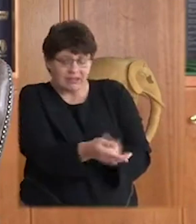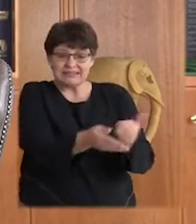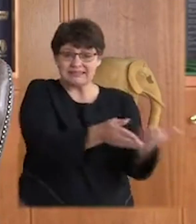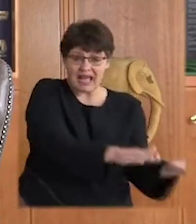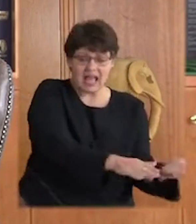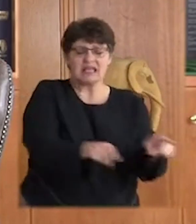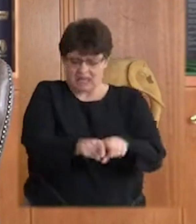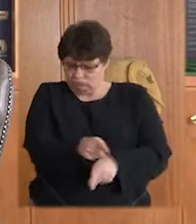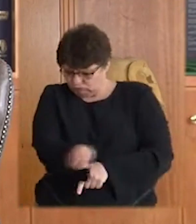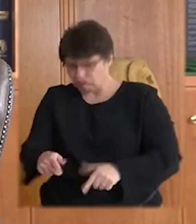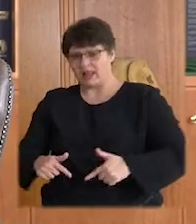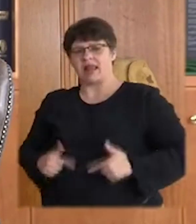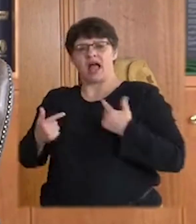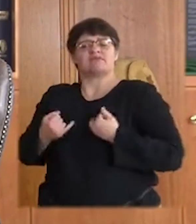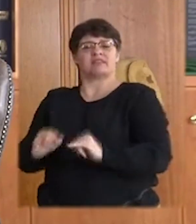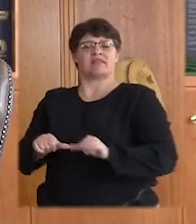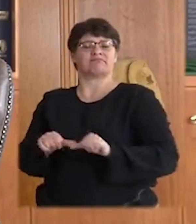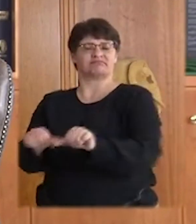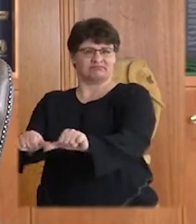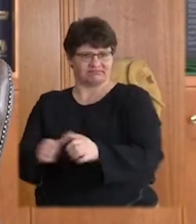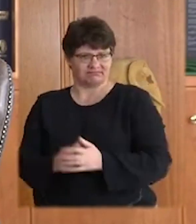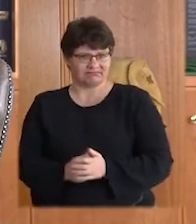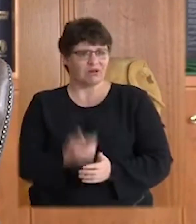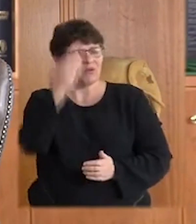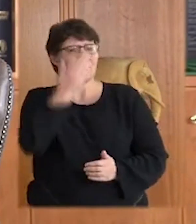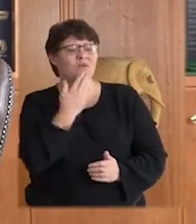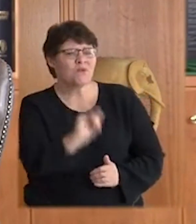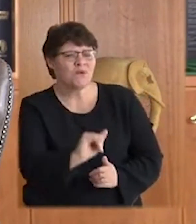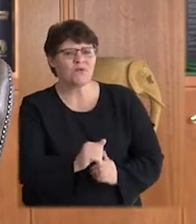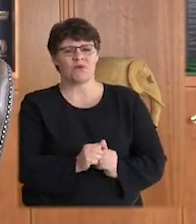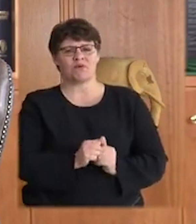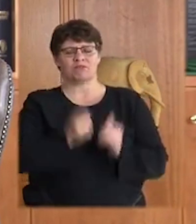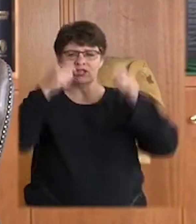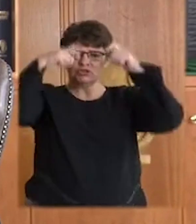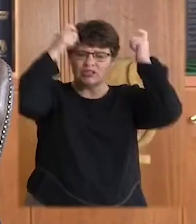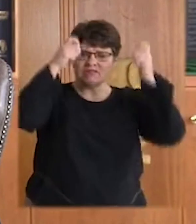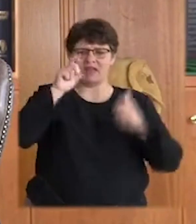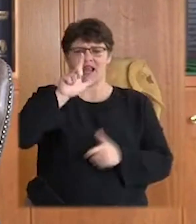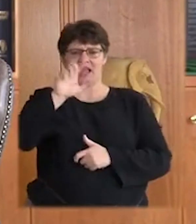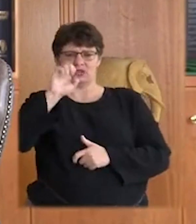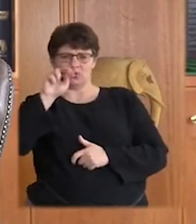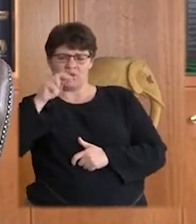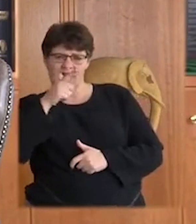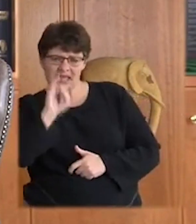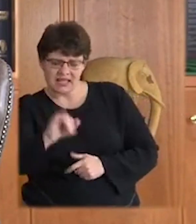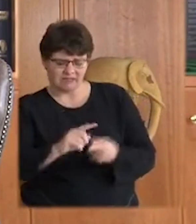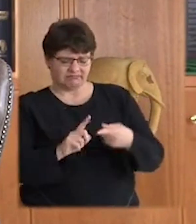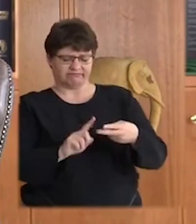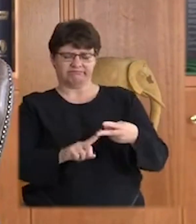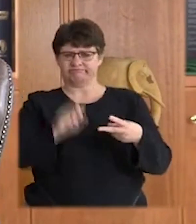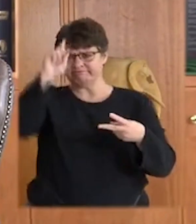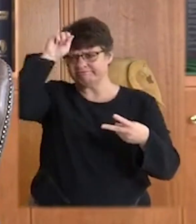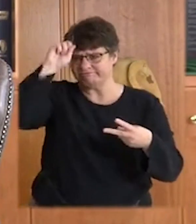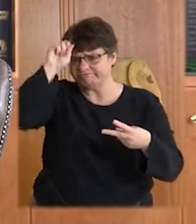living. We remember Chief Albert Luthuli, Nelson Mandela, Govan